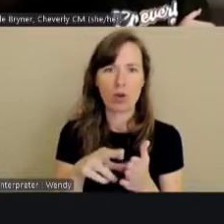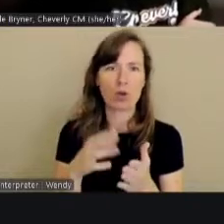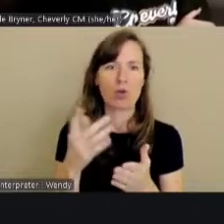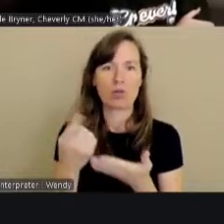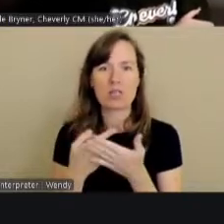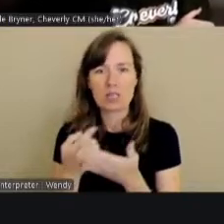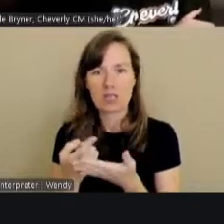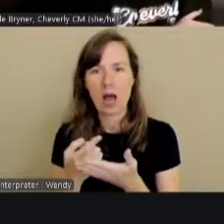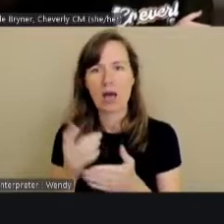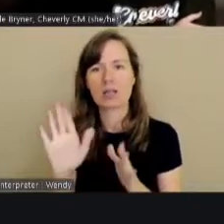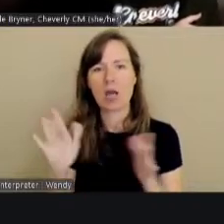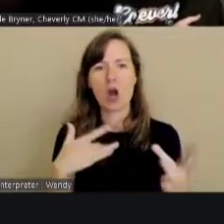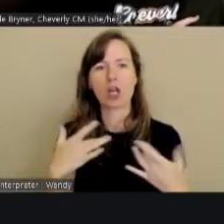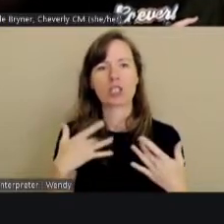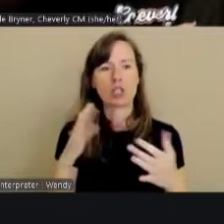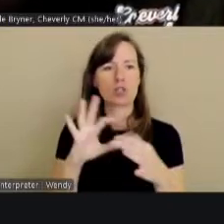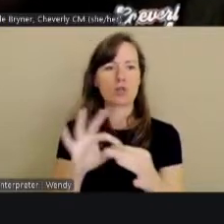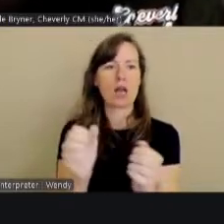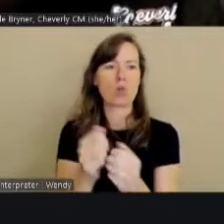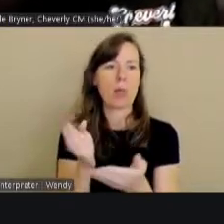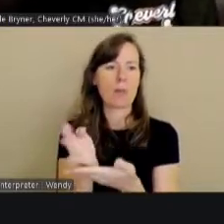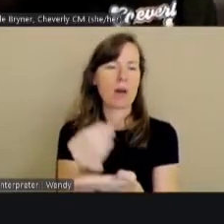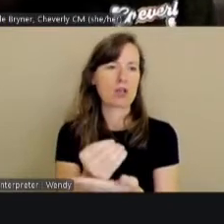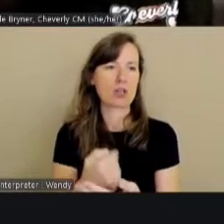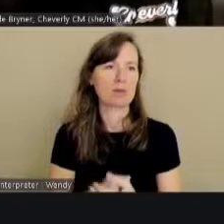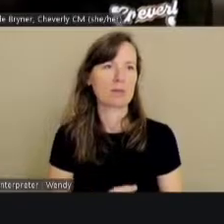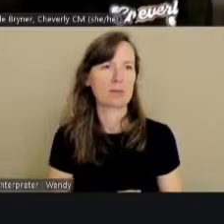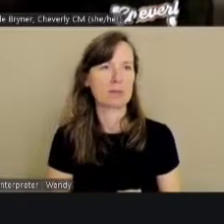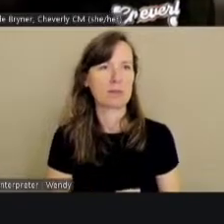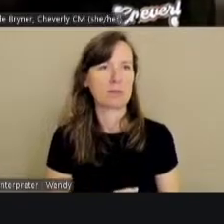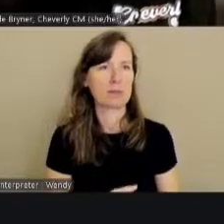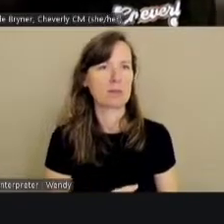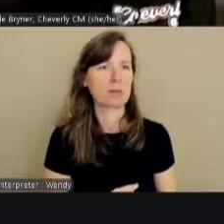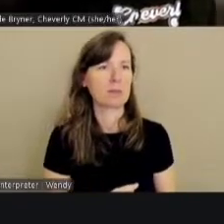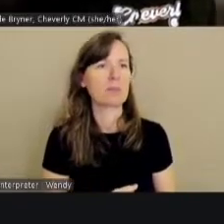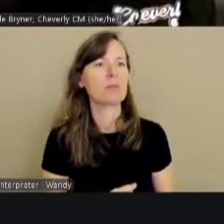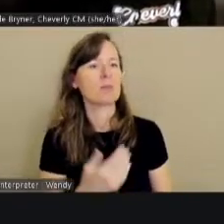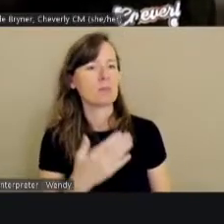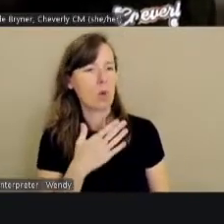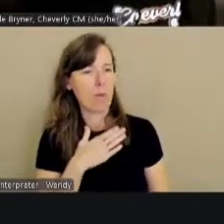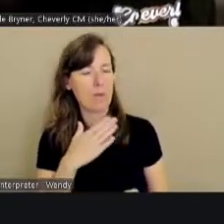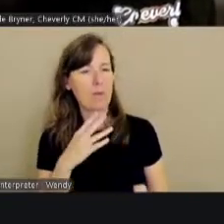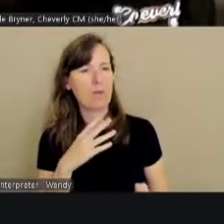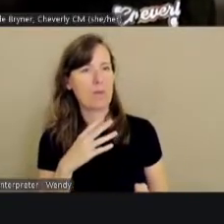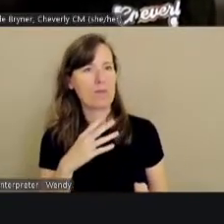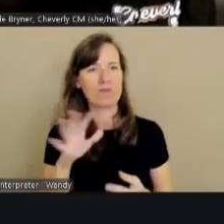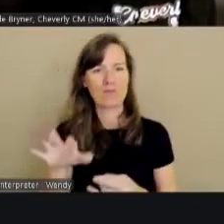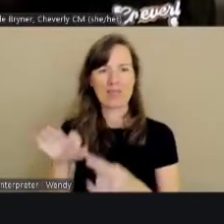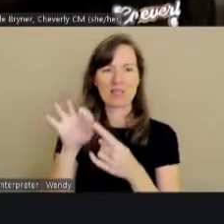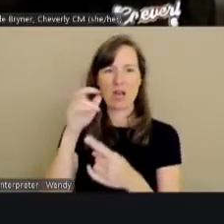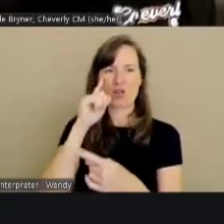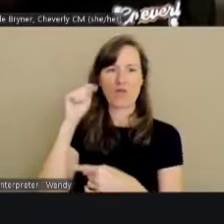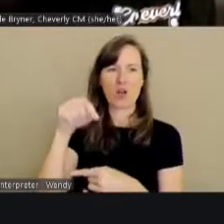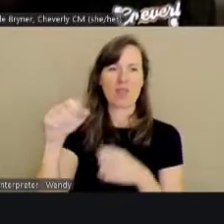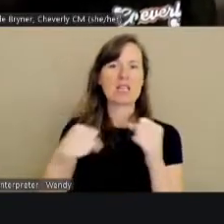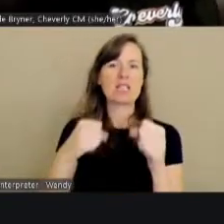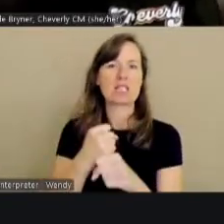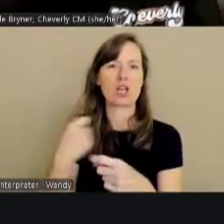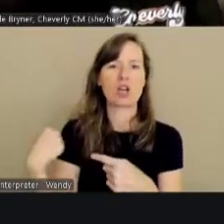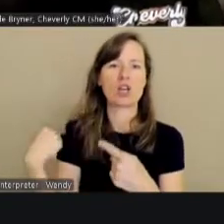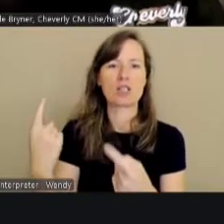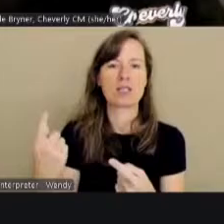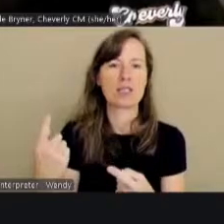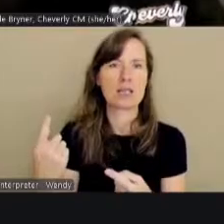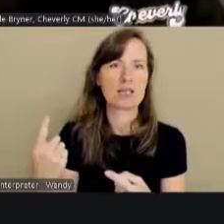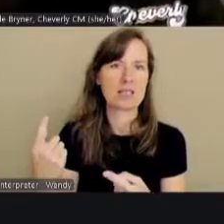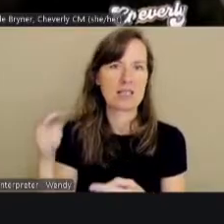their concerns regarding the budget. Yeah. So my intention, especially for this year, since we're clearly, this